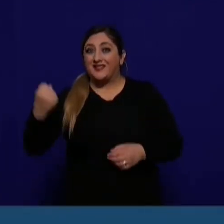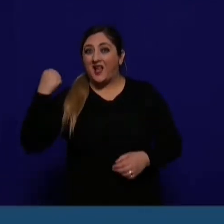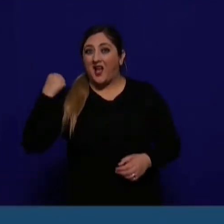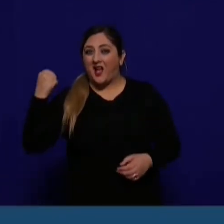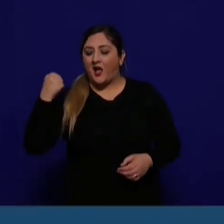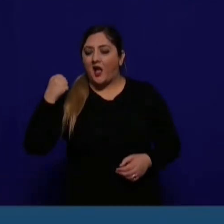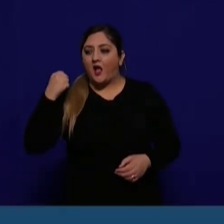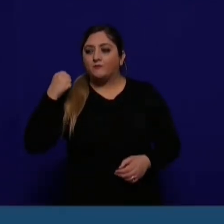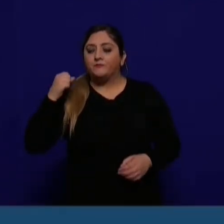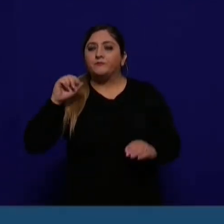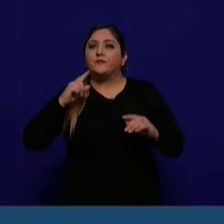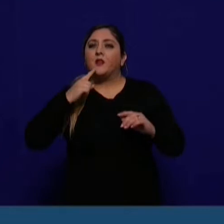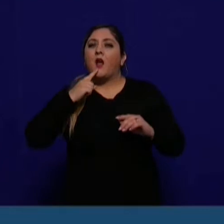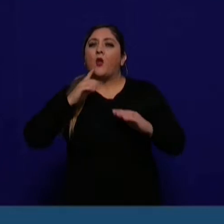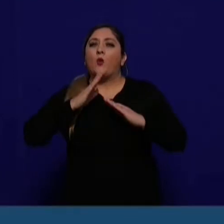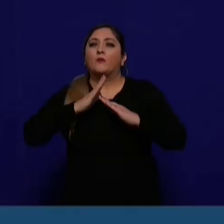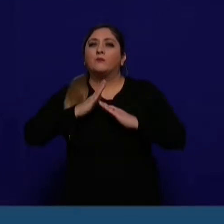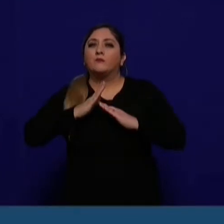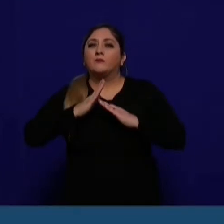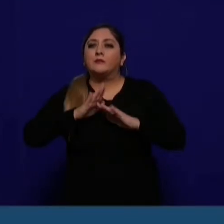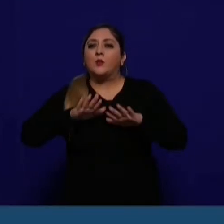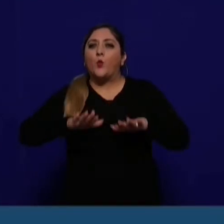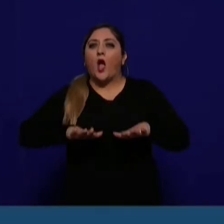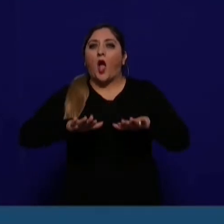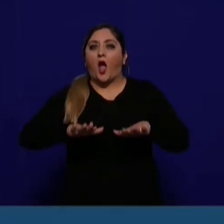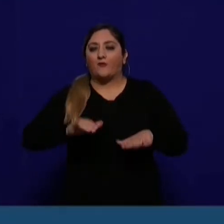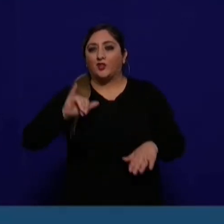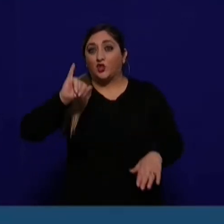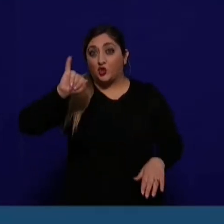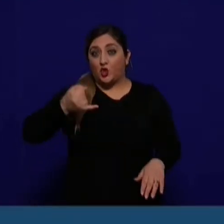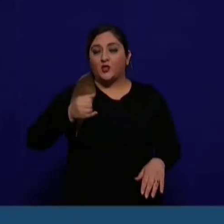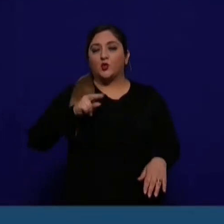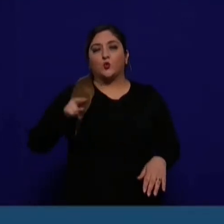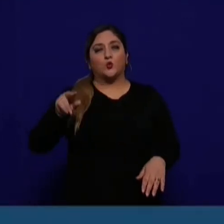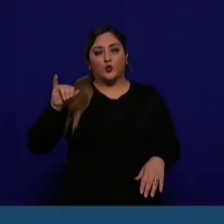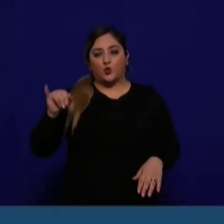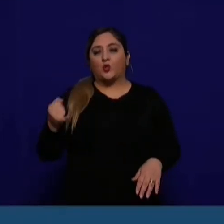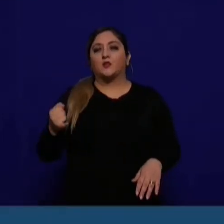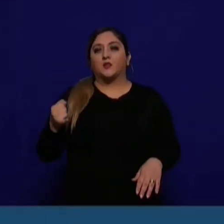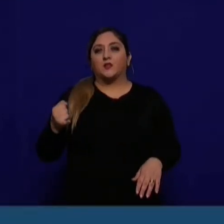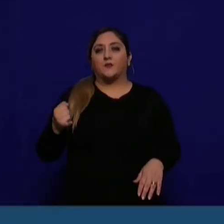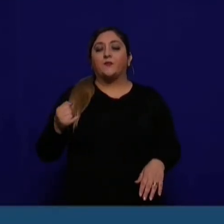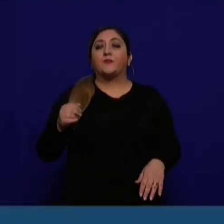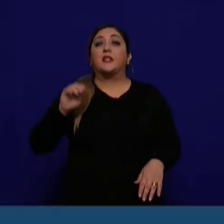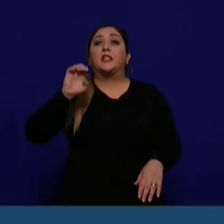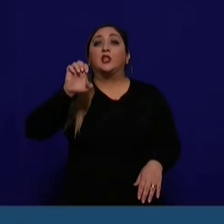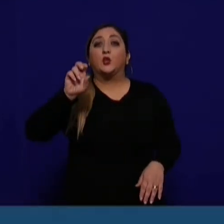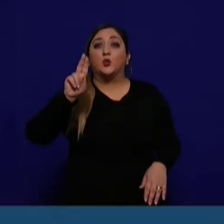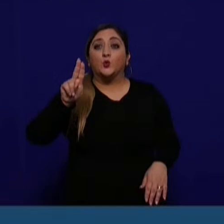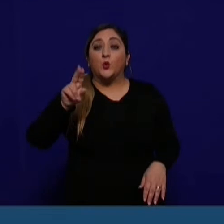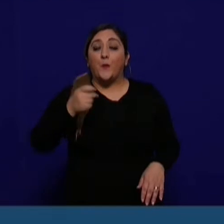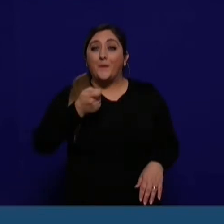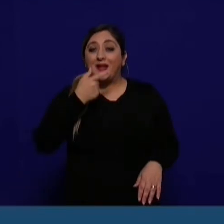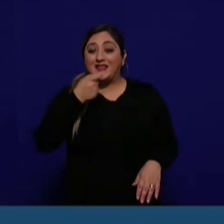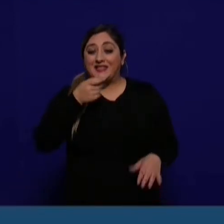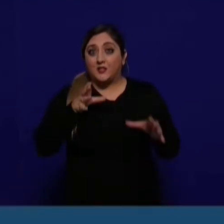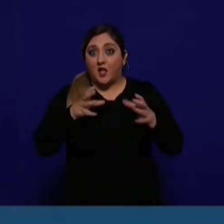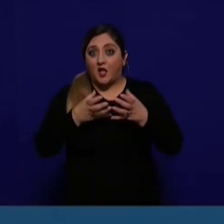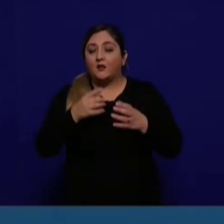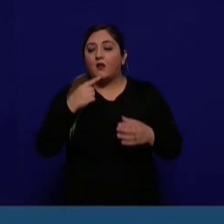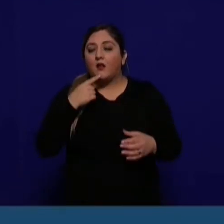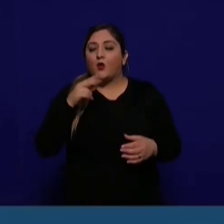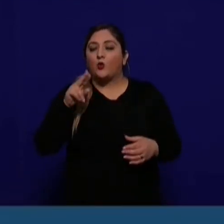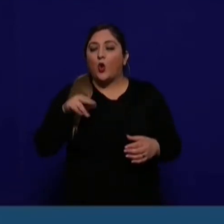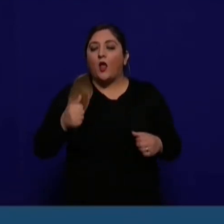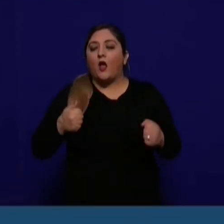pause tal-vaccination tal-Johnson & Johnson u l-istess l-European Medicines Agency u koll edha tgħid biex għalissa